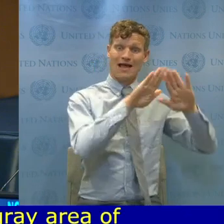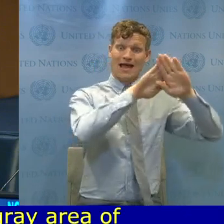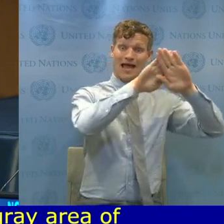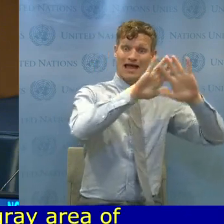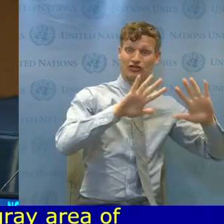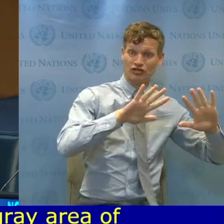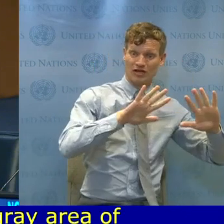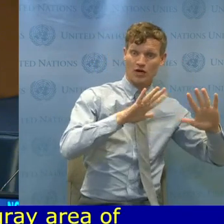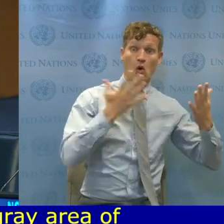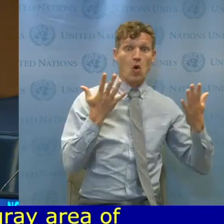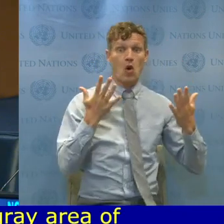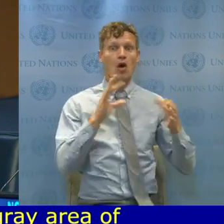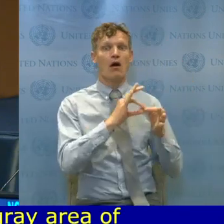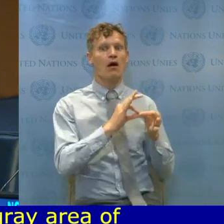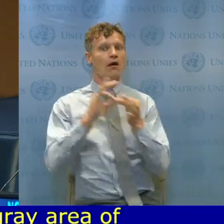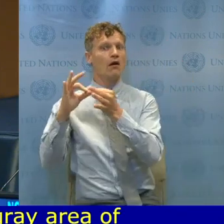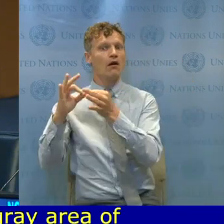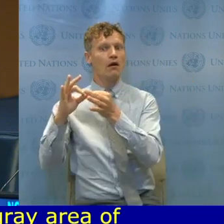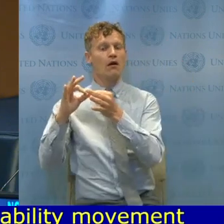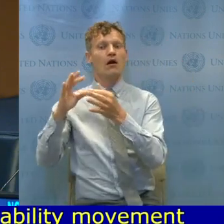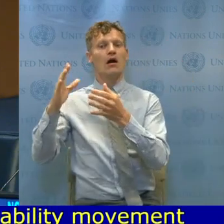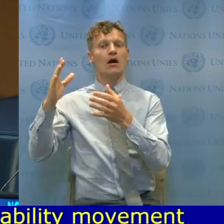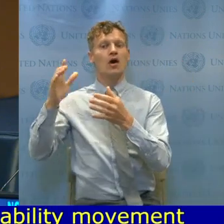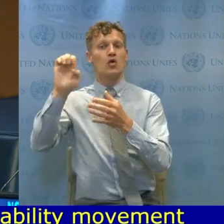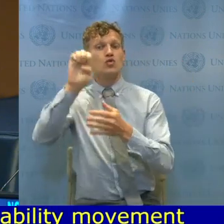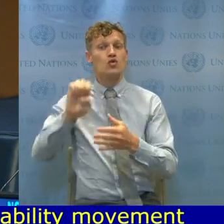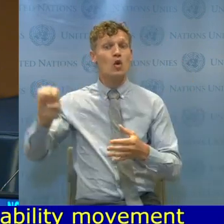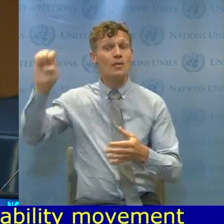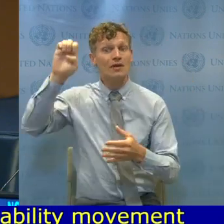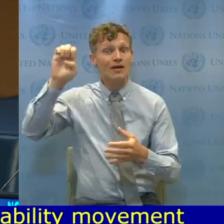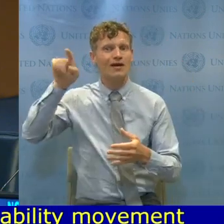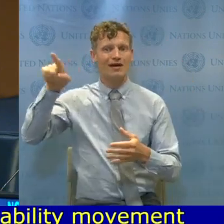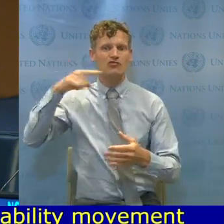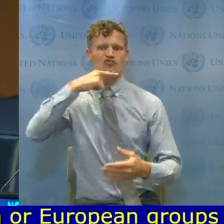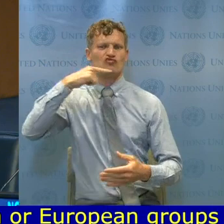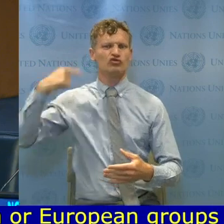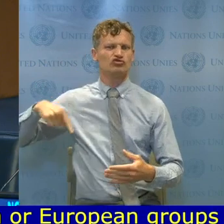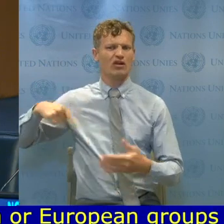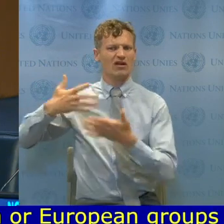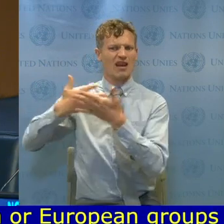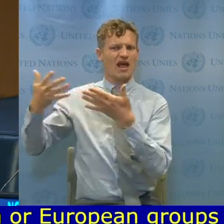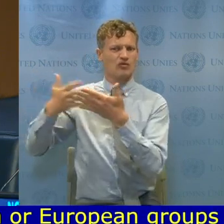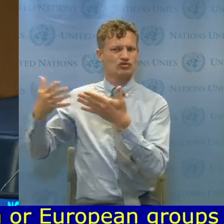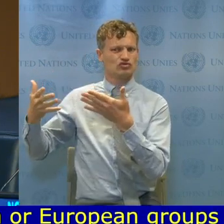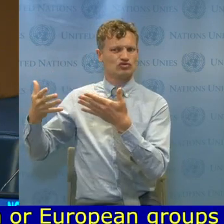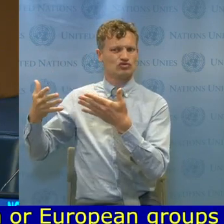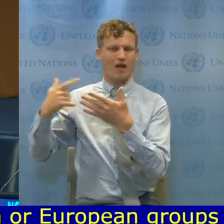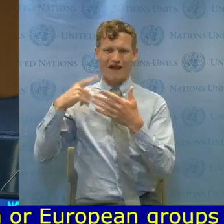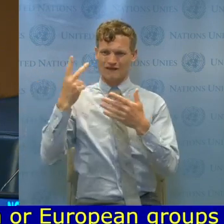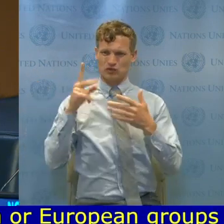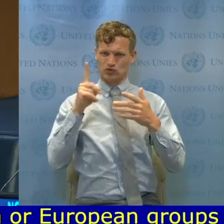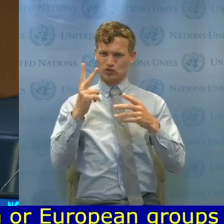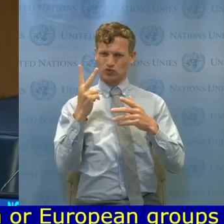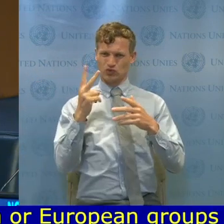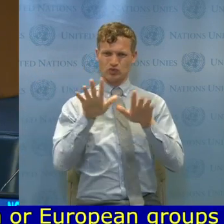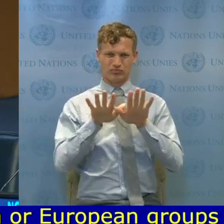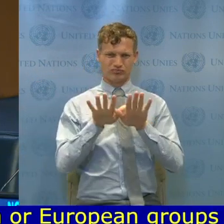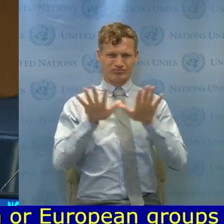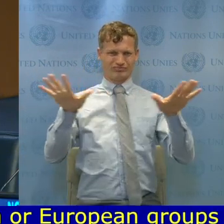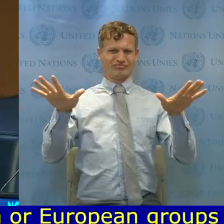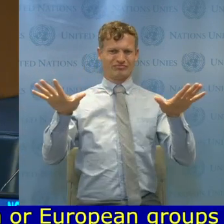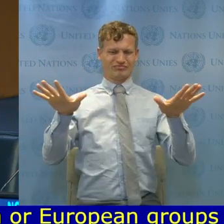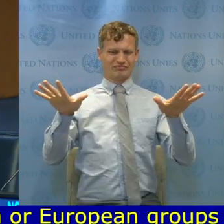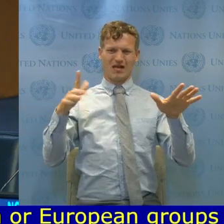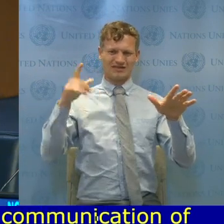Russian language communication of DPO leaders. But neither of these two regions have advanced in extending